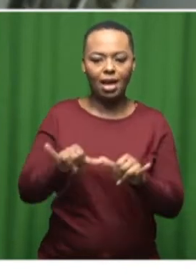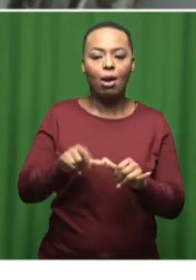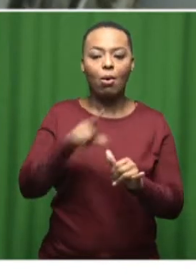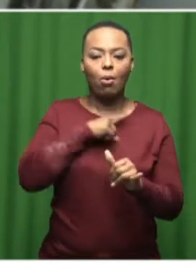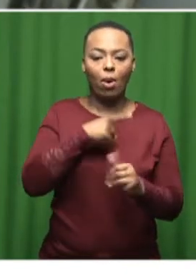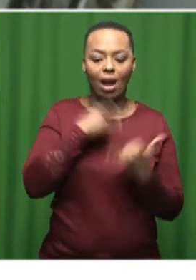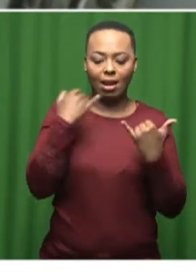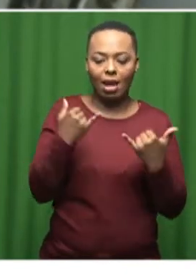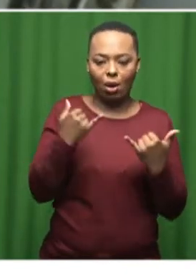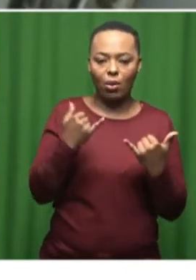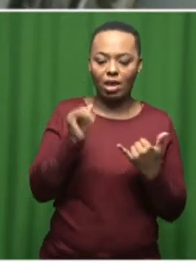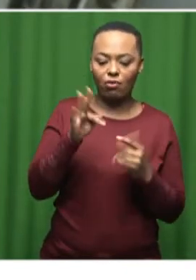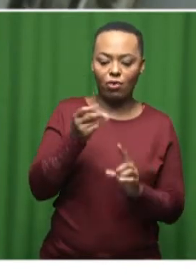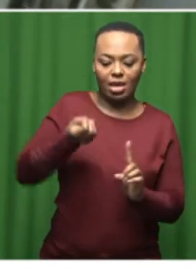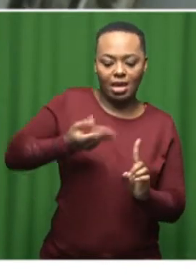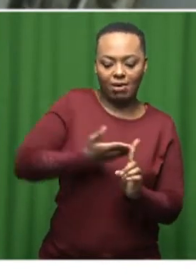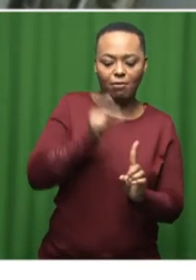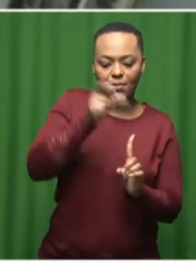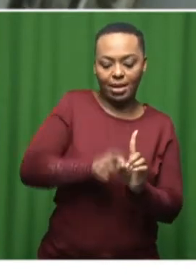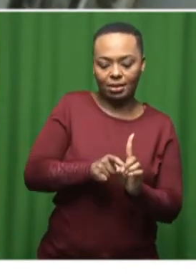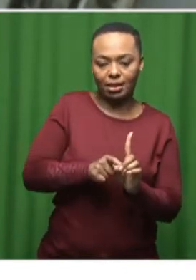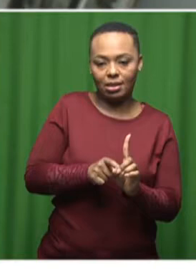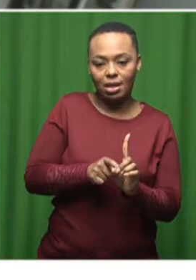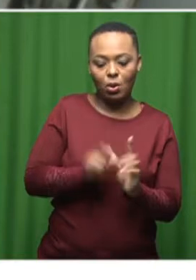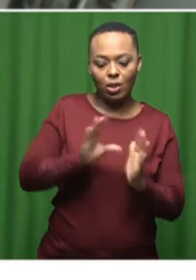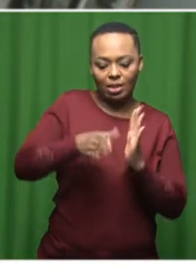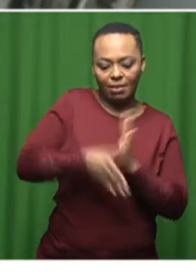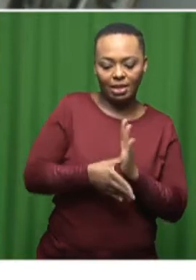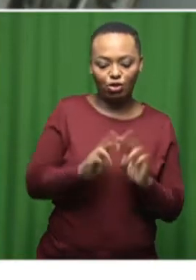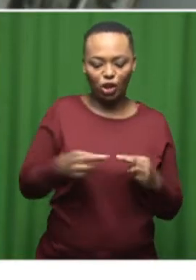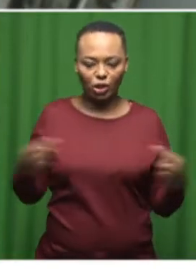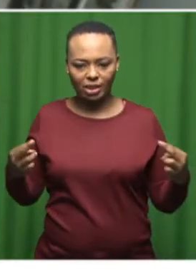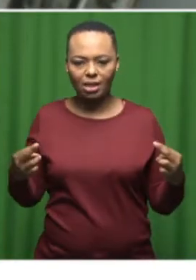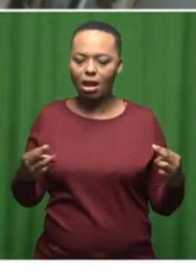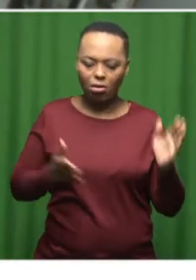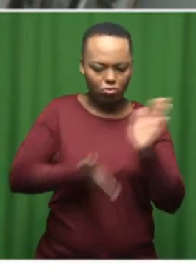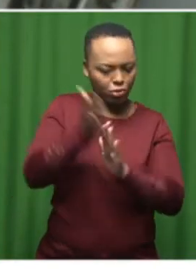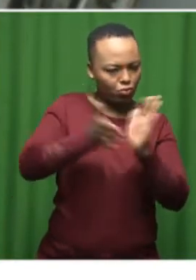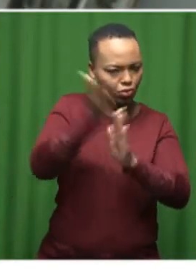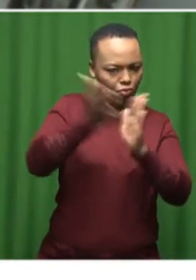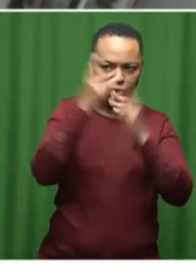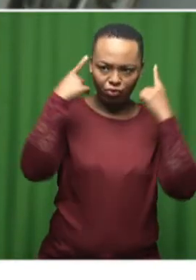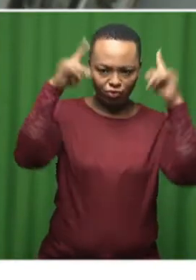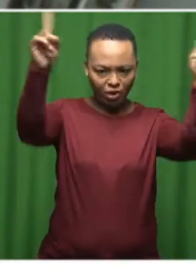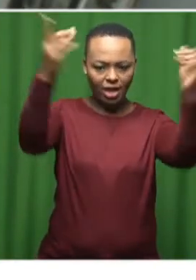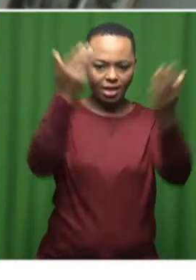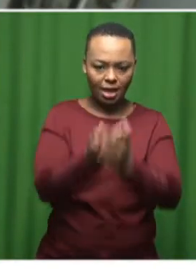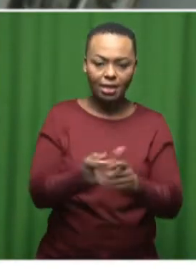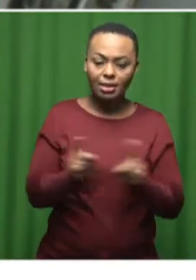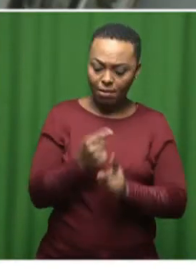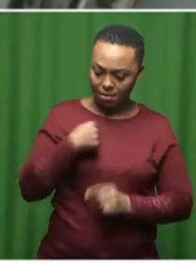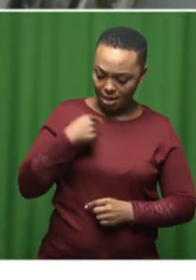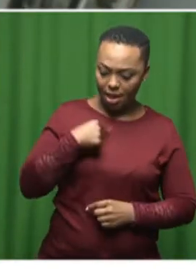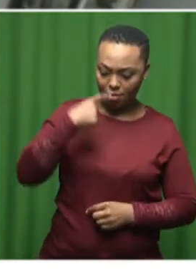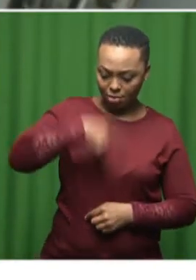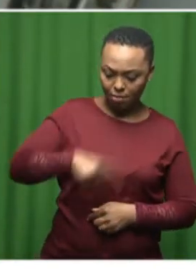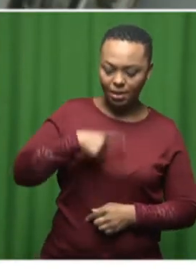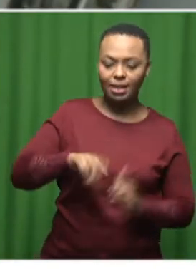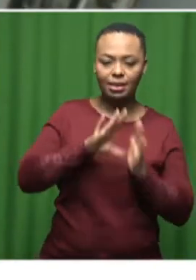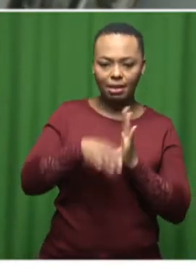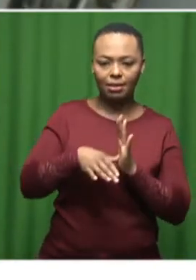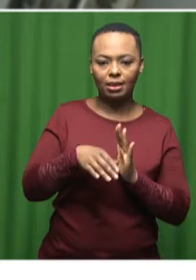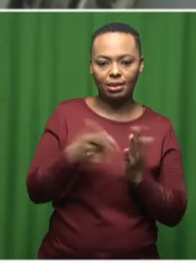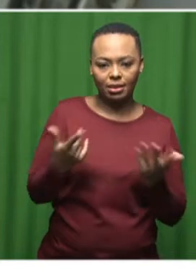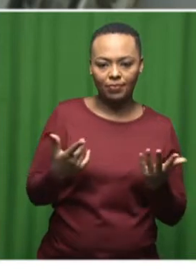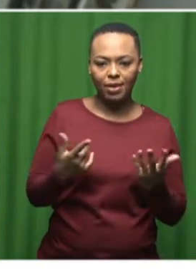to persons with disabilities, they will just flourish, and we will just, because I'm also a person with disabilities, and if this